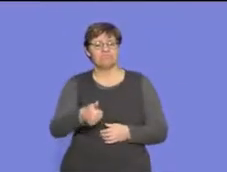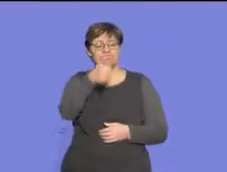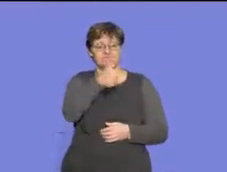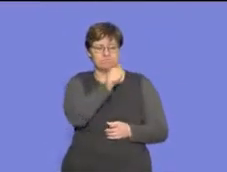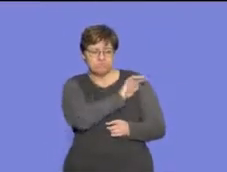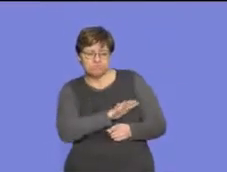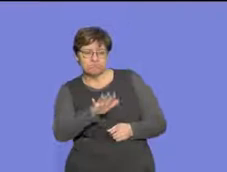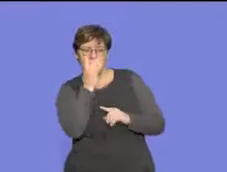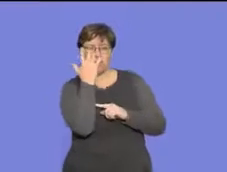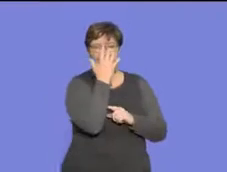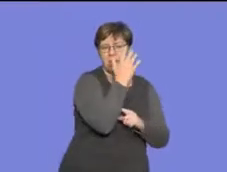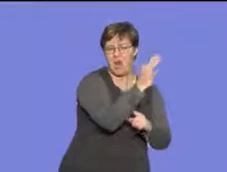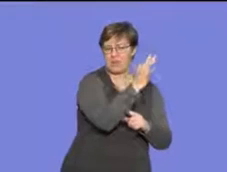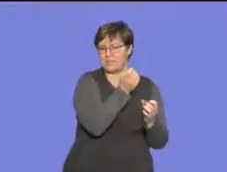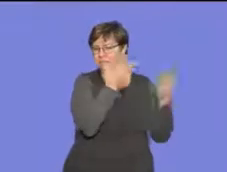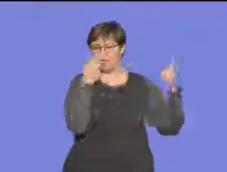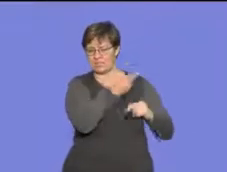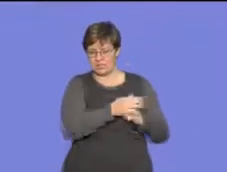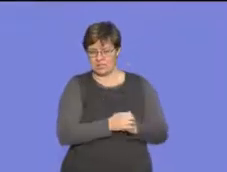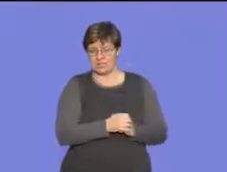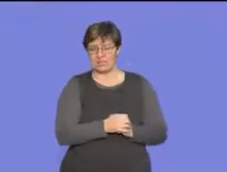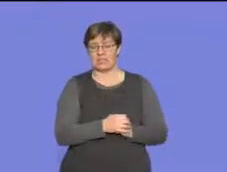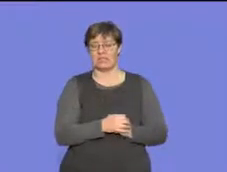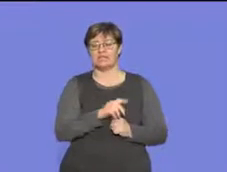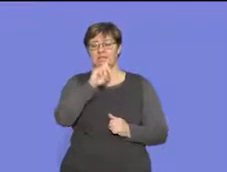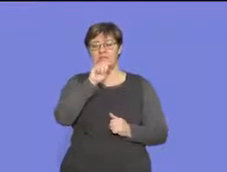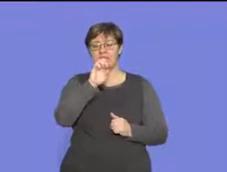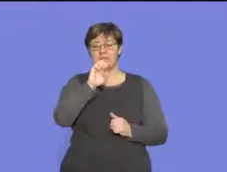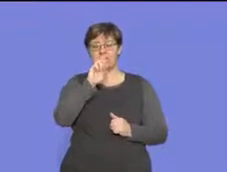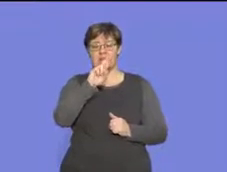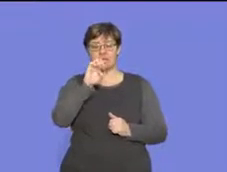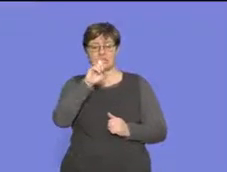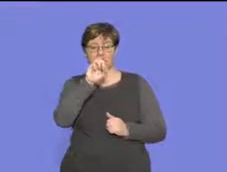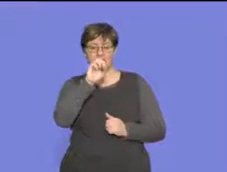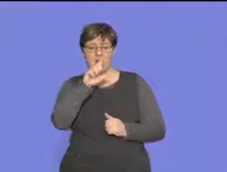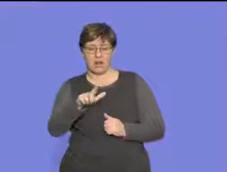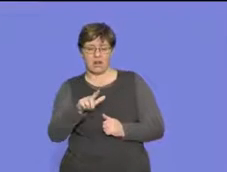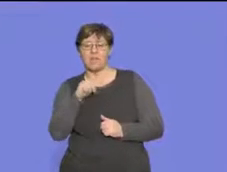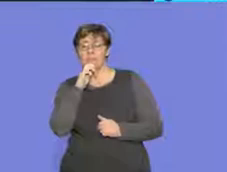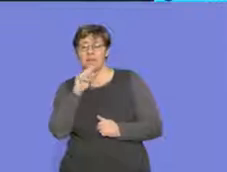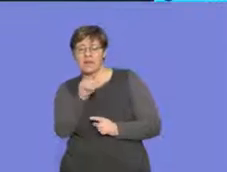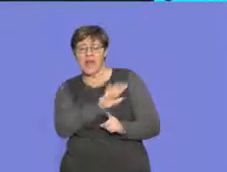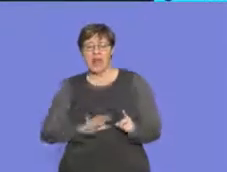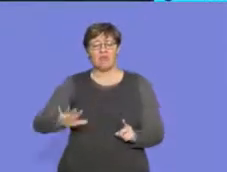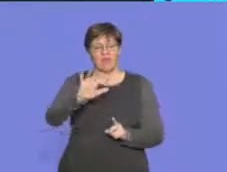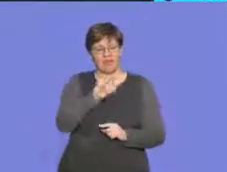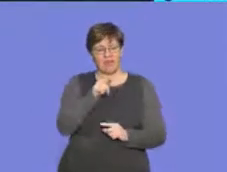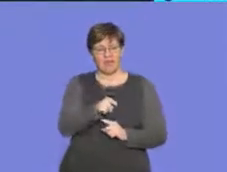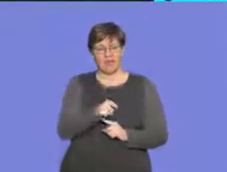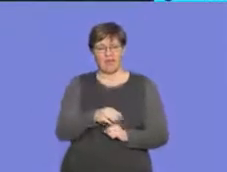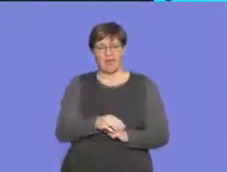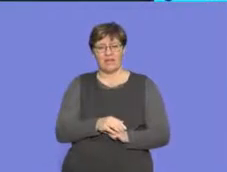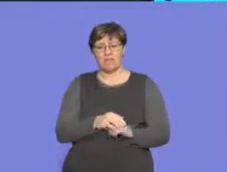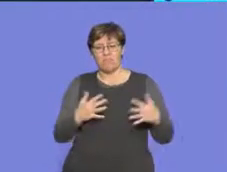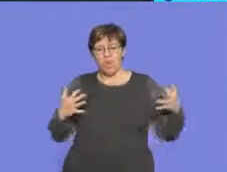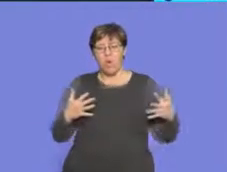vegetation. So when we talk of your terrestrial biomes, we look at the dominant vegetation in that area, and that is often used